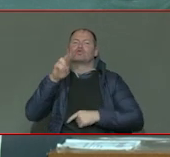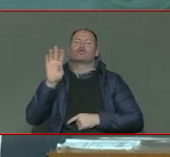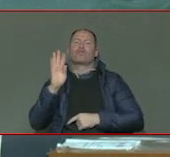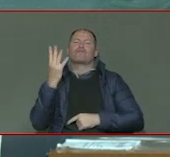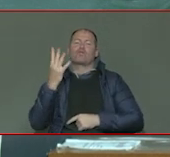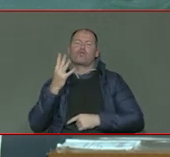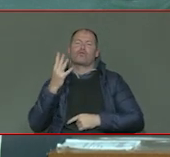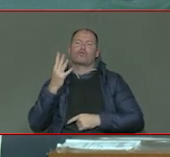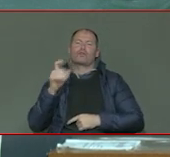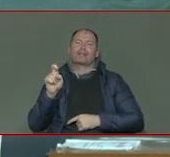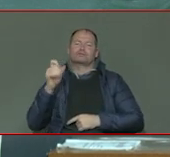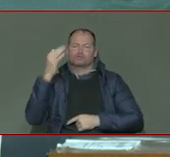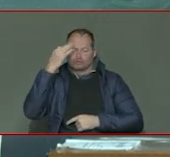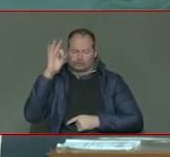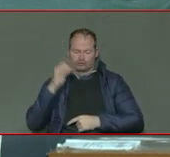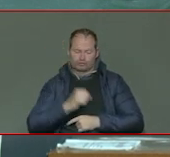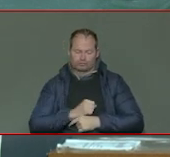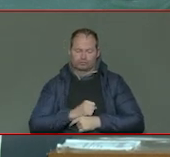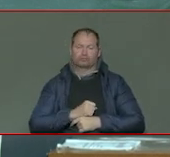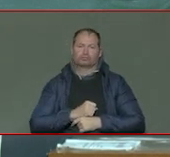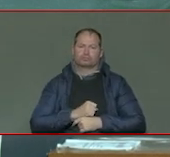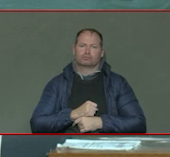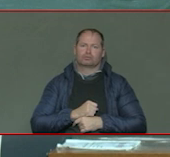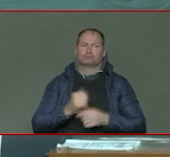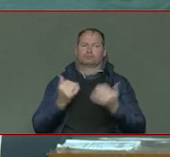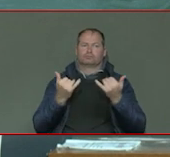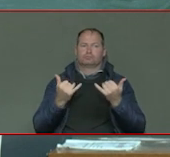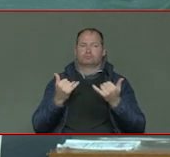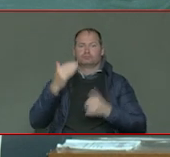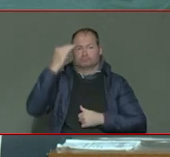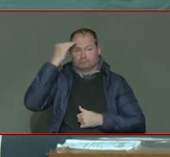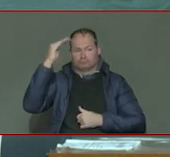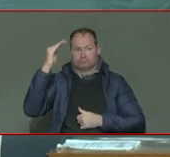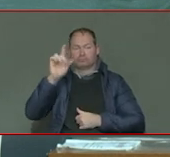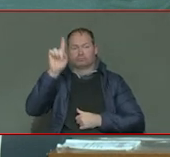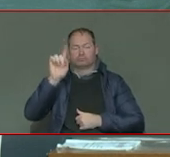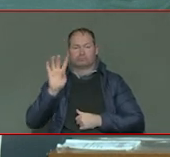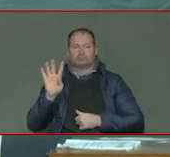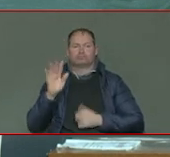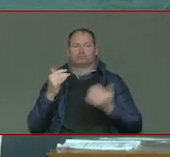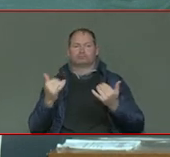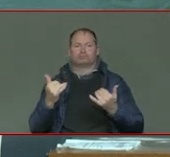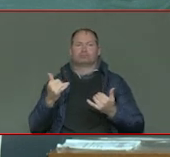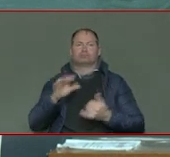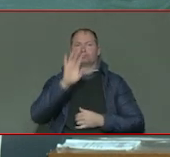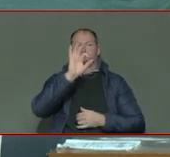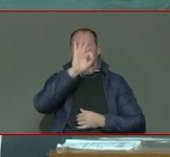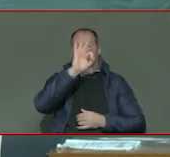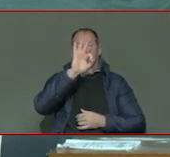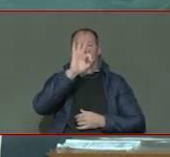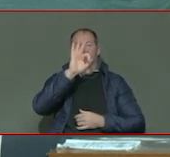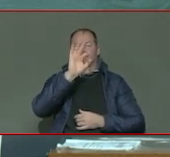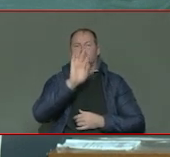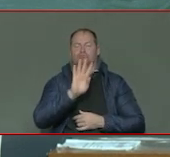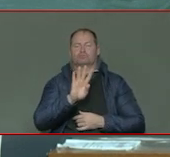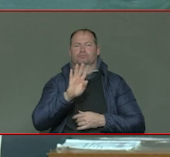x cubed. This here is x cubed raised to the power of a quarter. 3 times a quarter is 3 quarters. So this